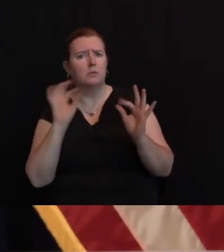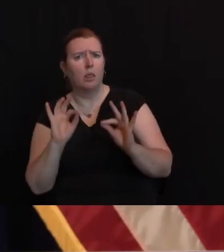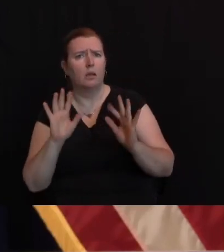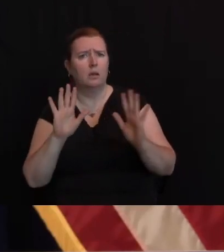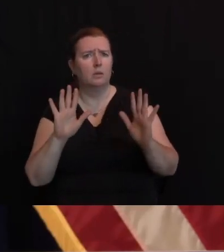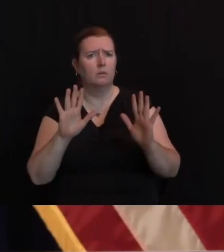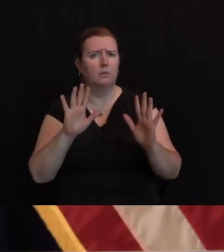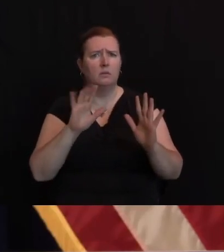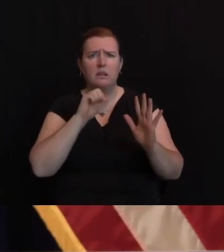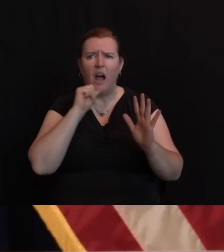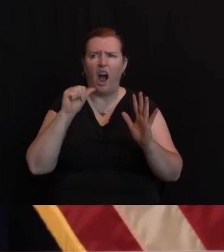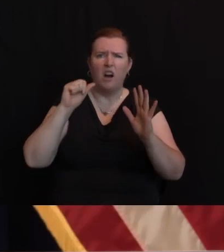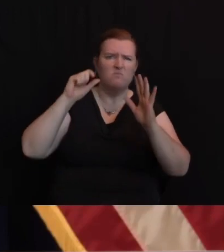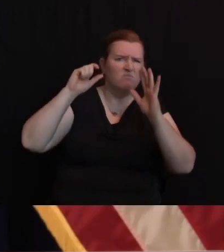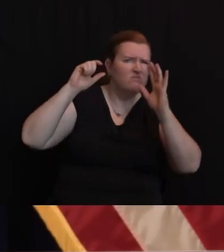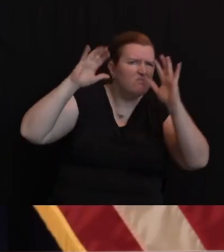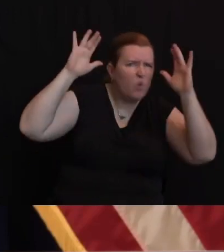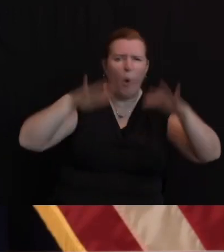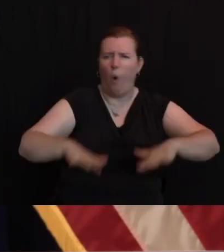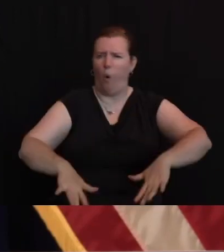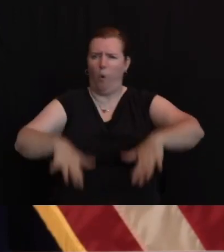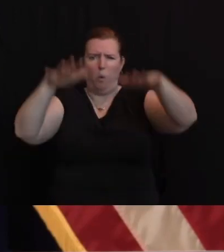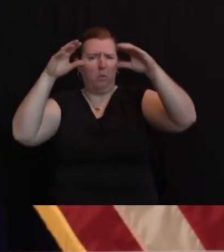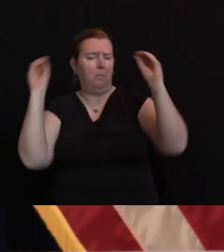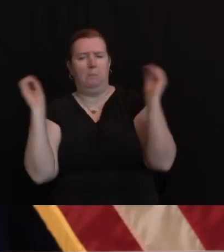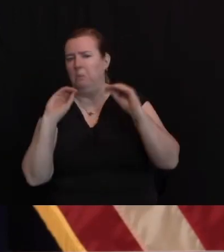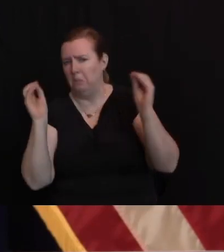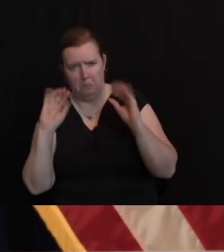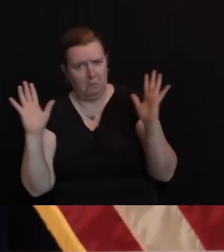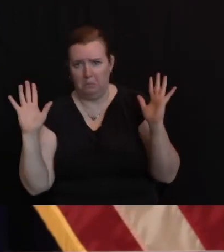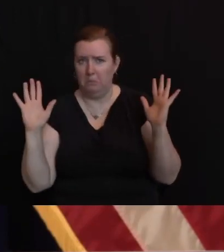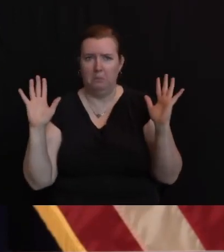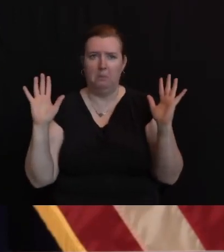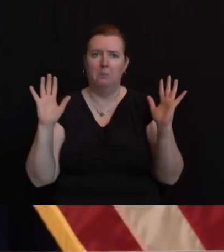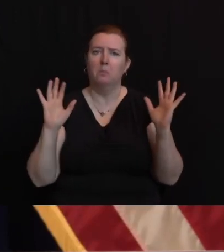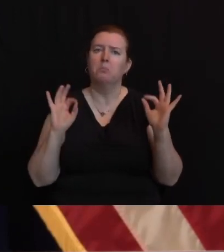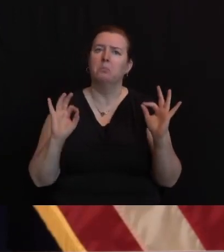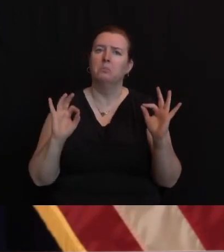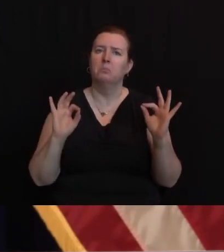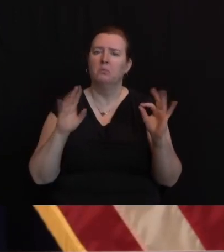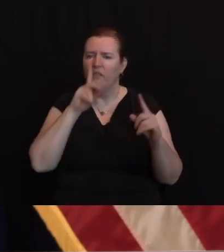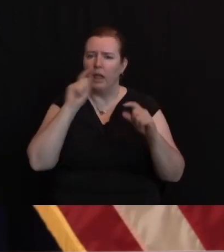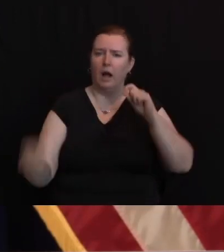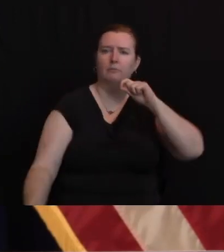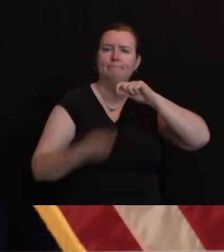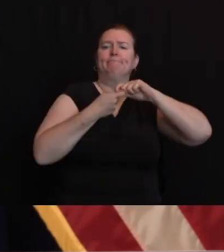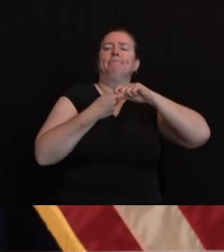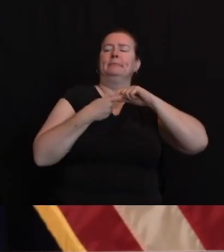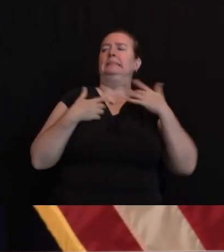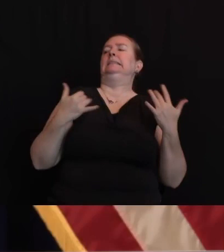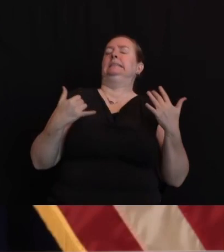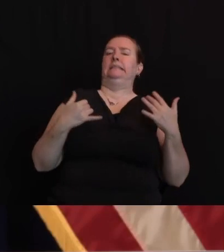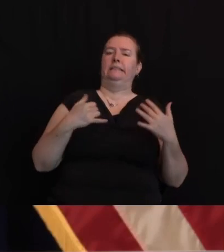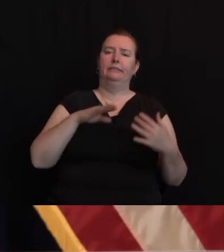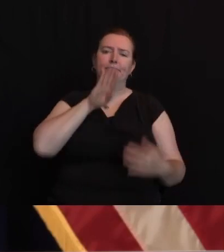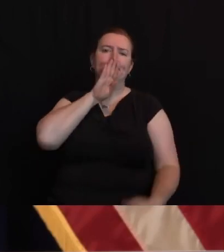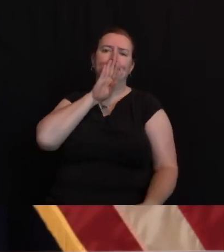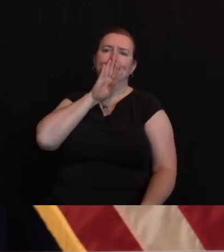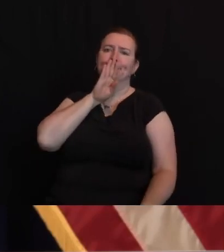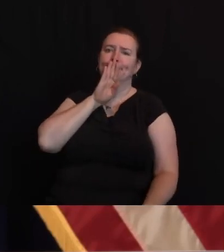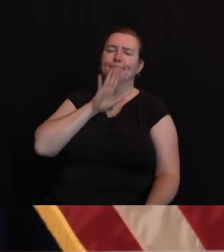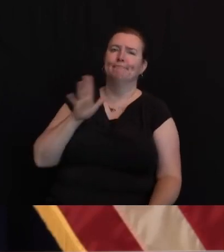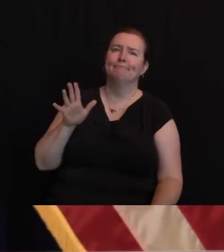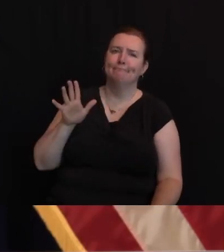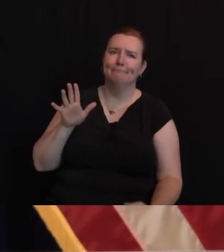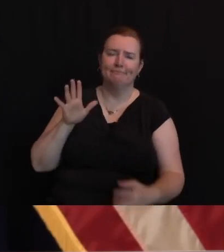major snowstorms. But I think they got back at us. But we are working diligently, and